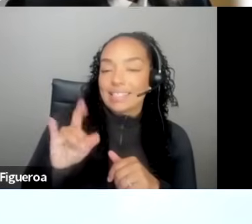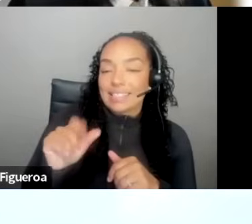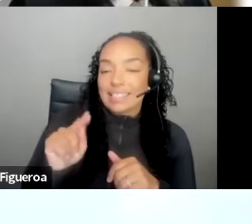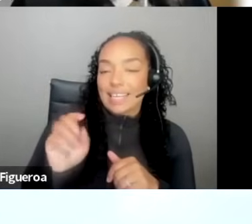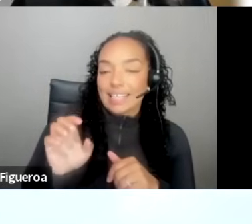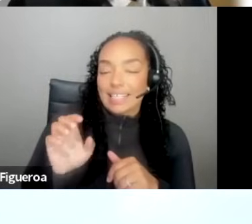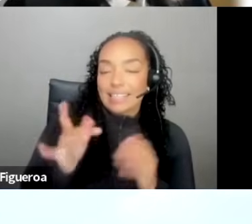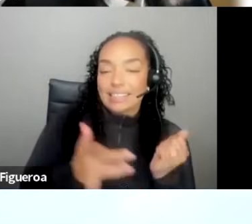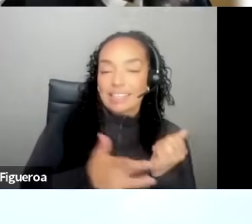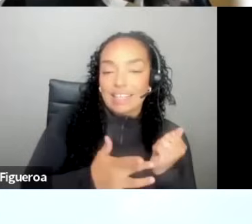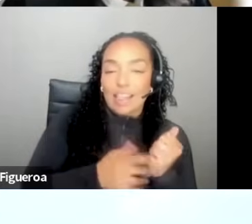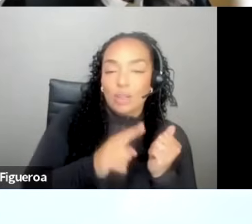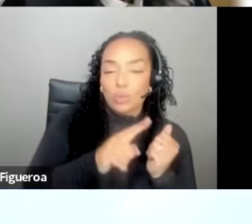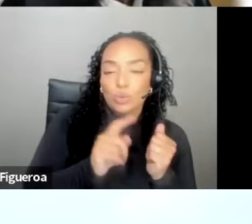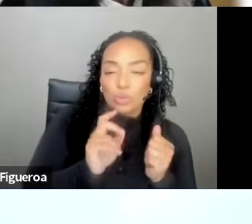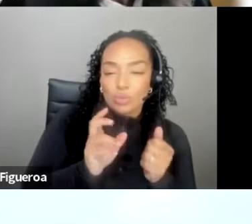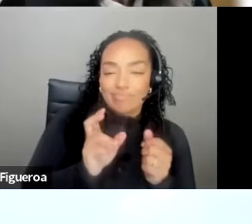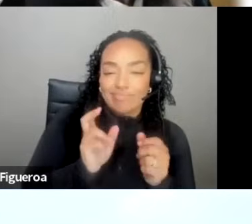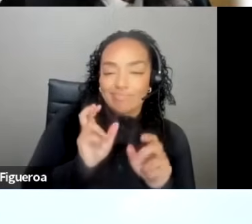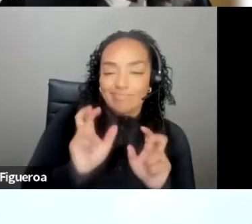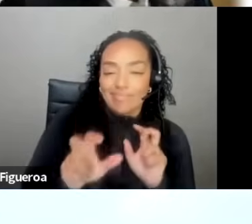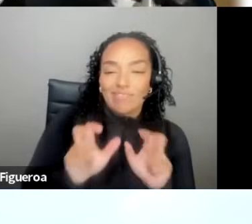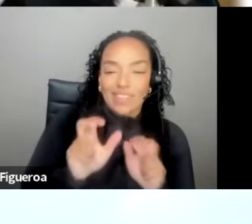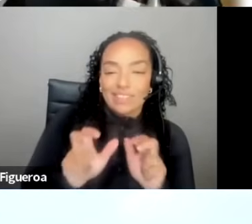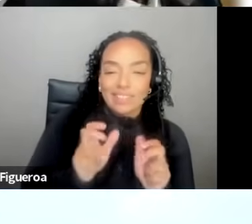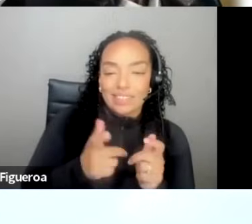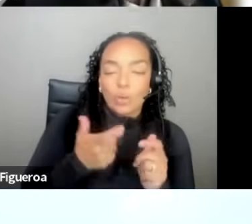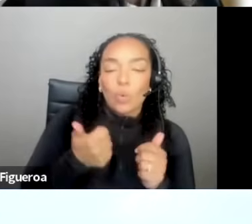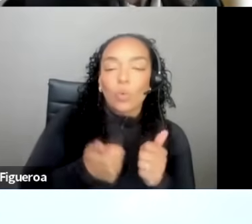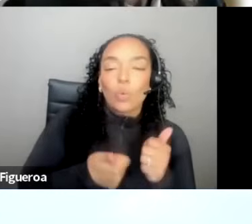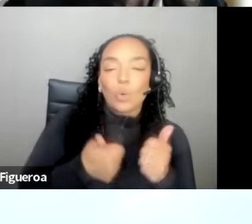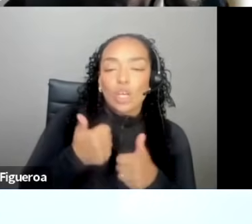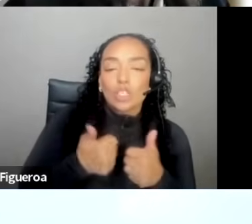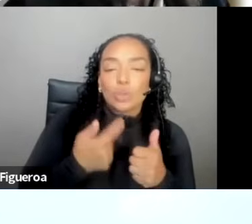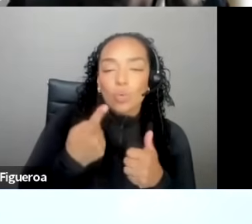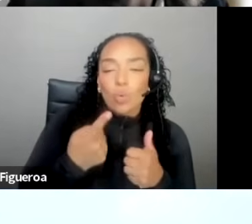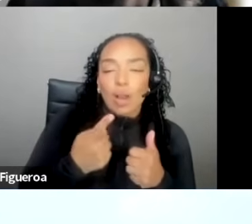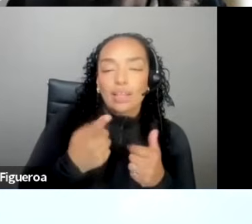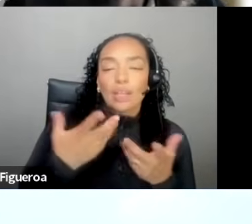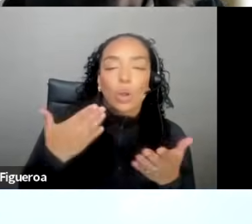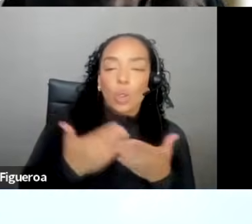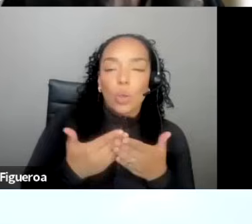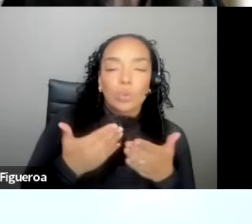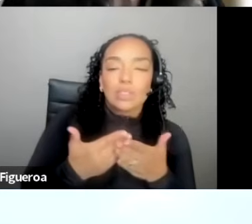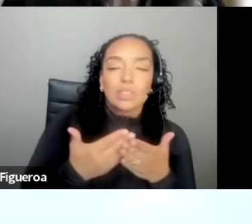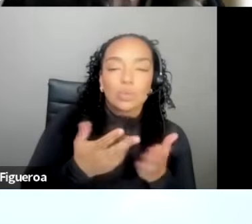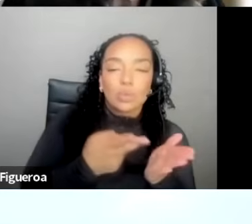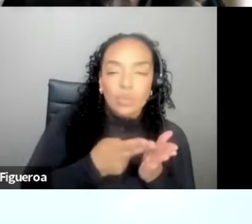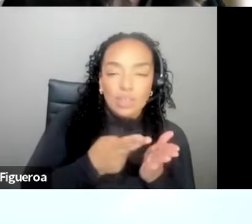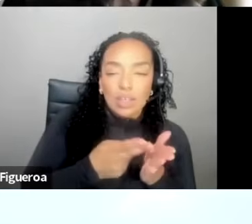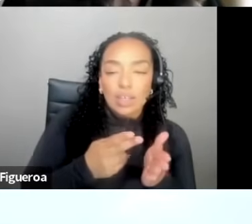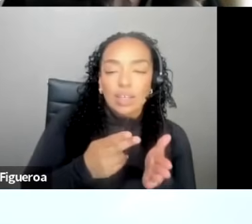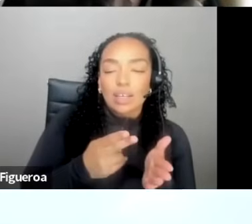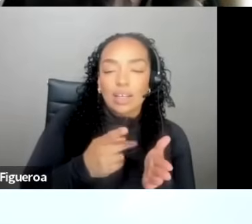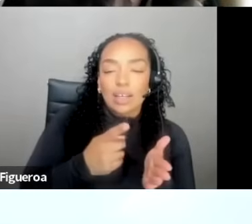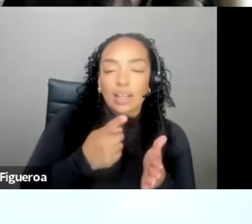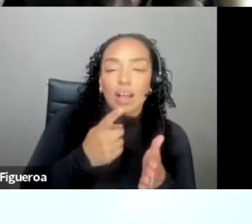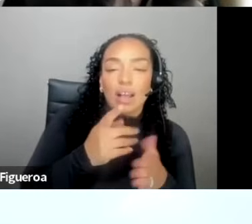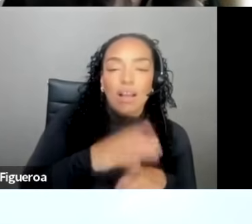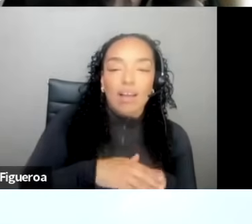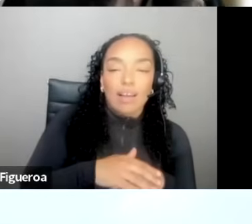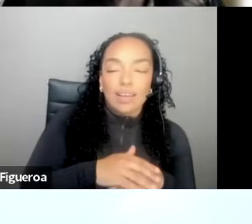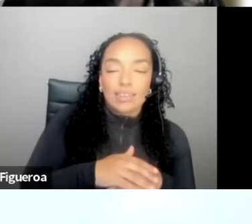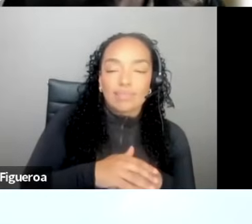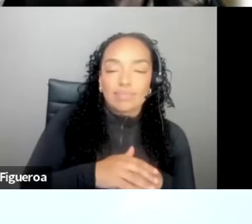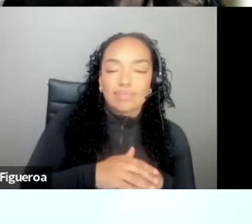in, which ones are closest to realization, both on the vaccine front, where we're